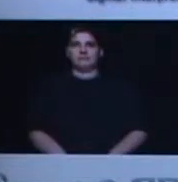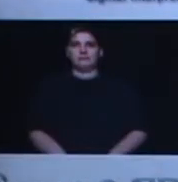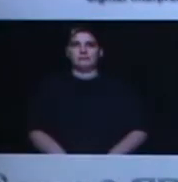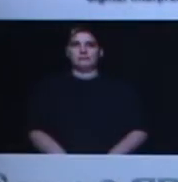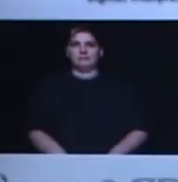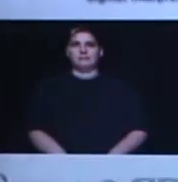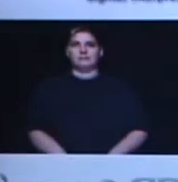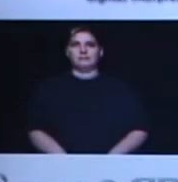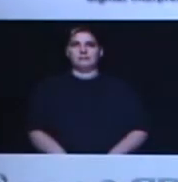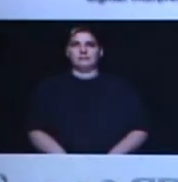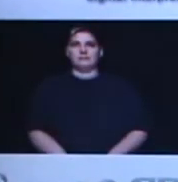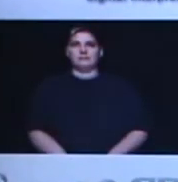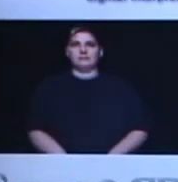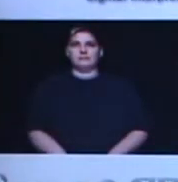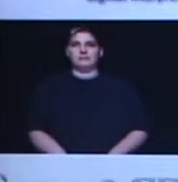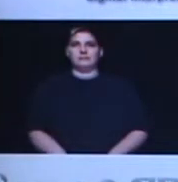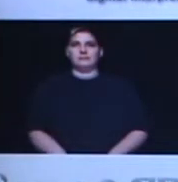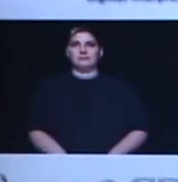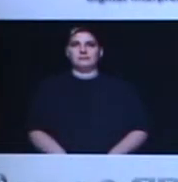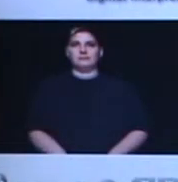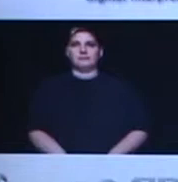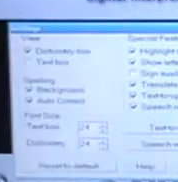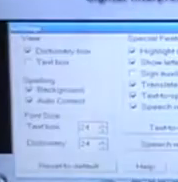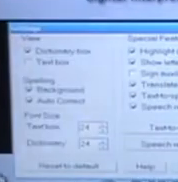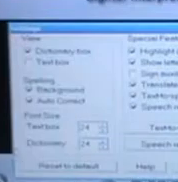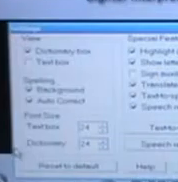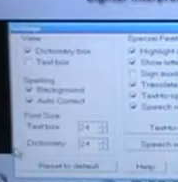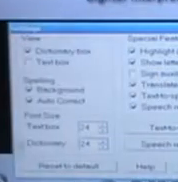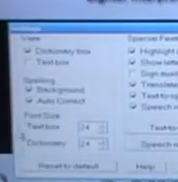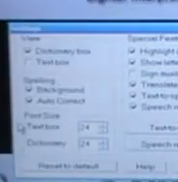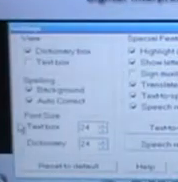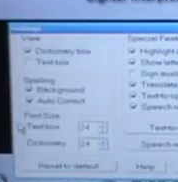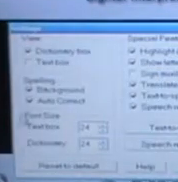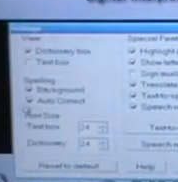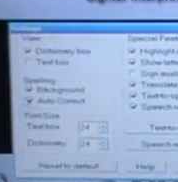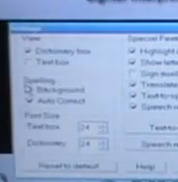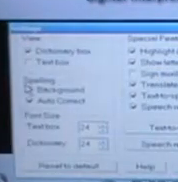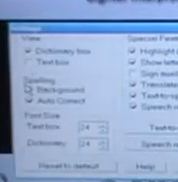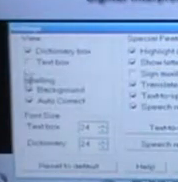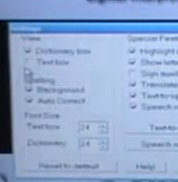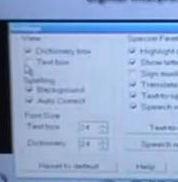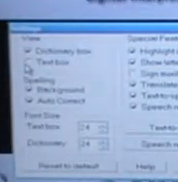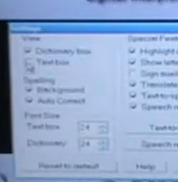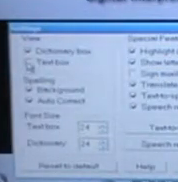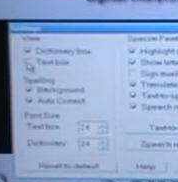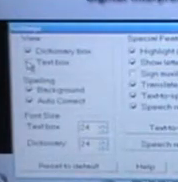It's there. I'll reinstate the text box.